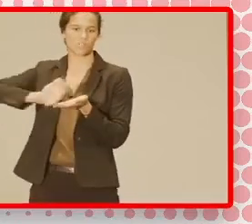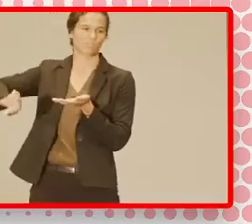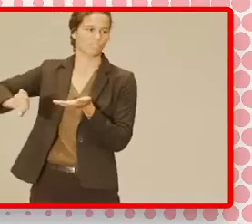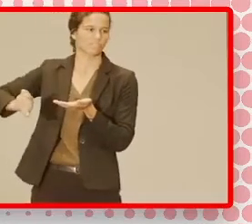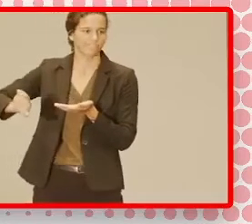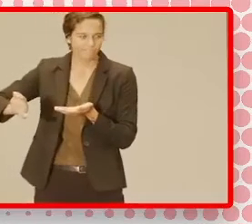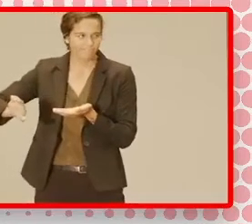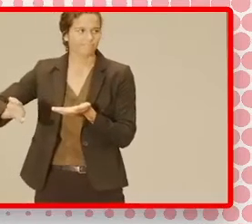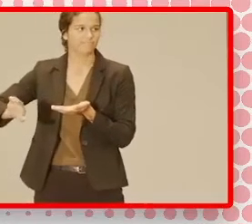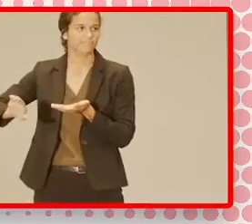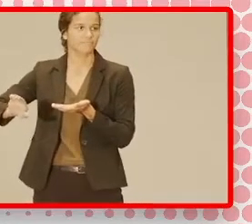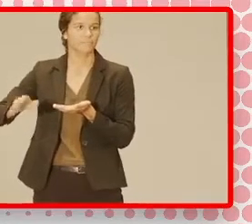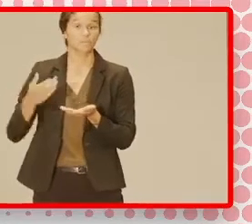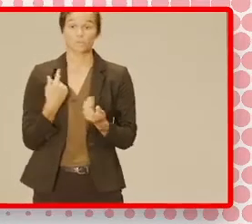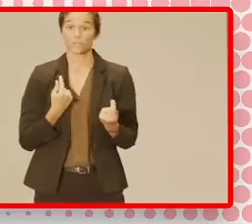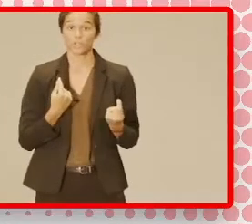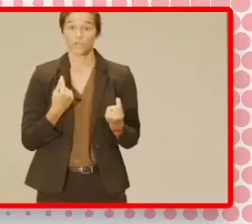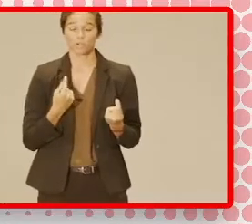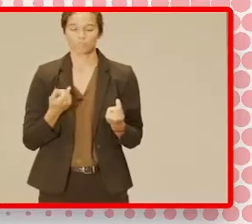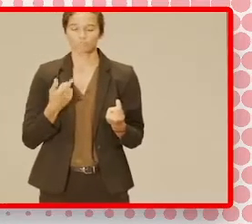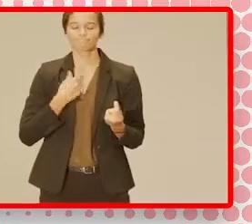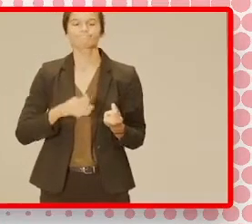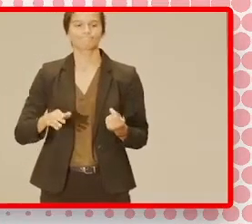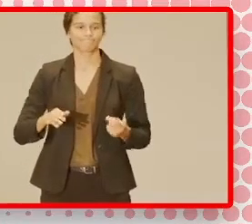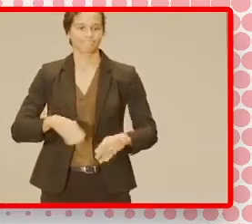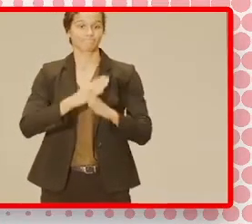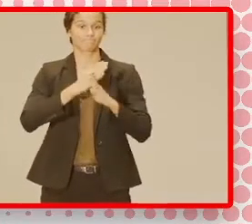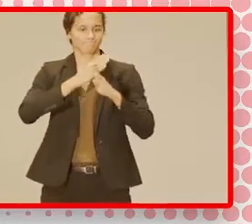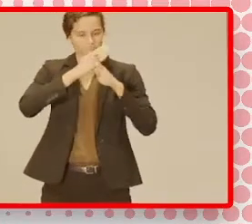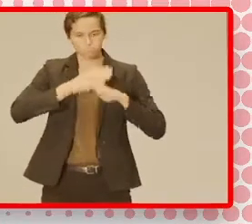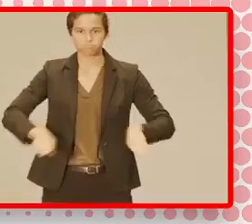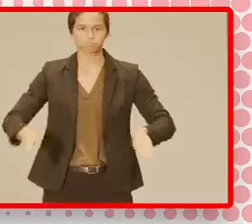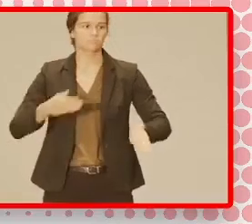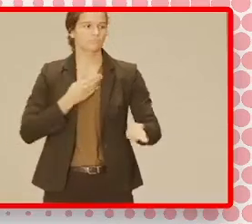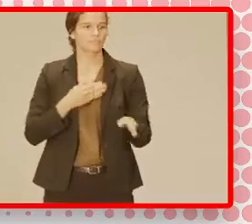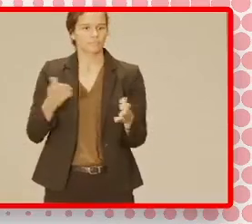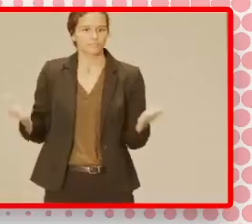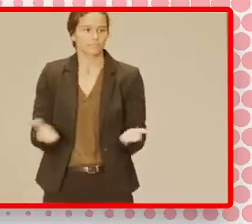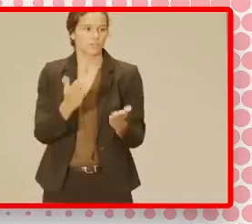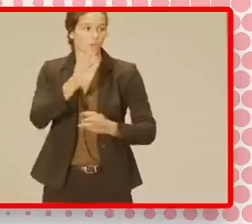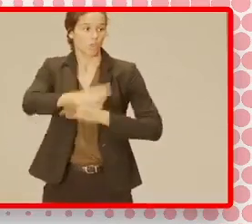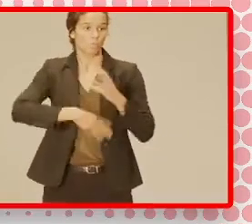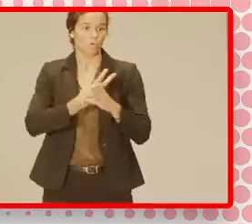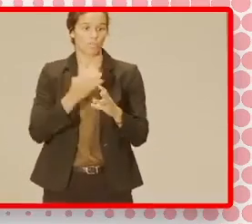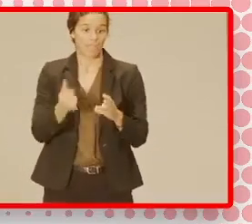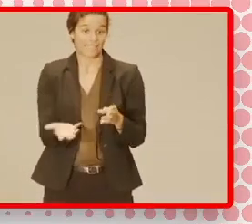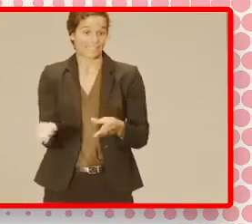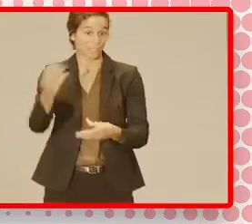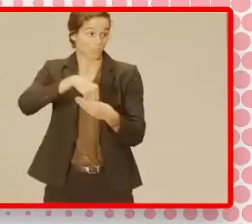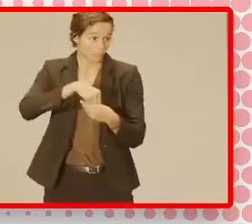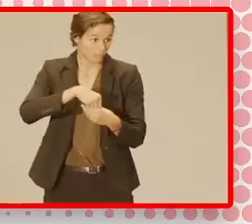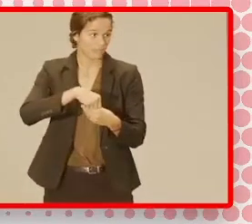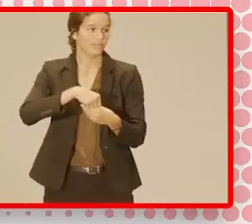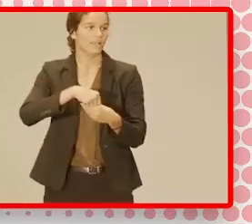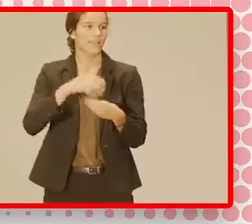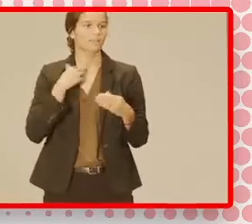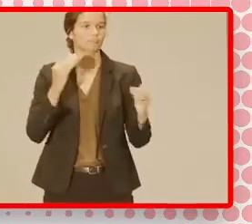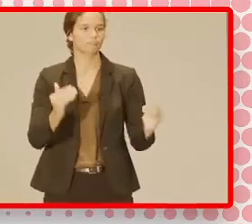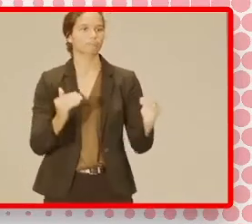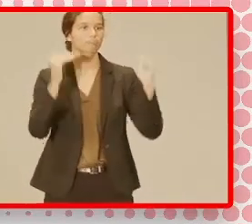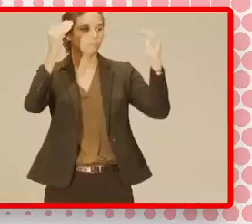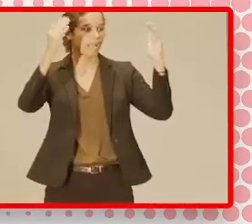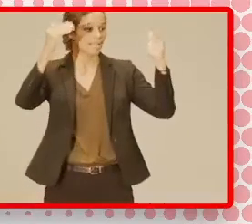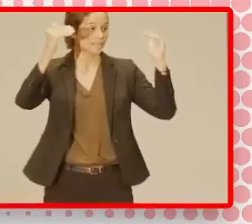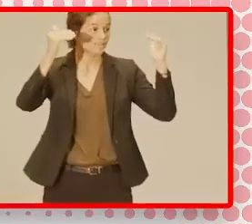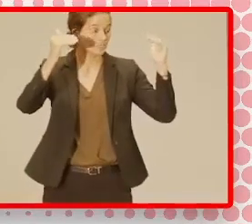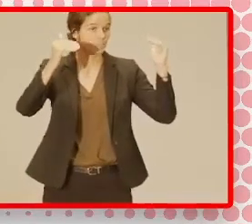create a world of inclusion for our kids, one where they can be part of the society and enjoy all the things that most of us take for granted. And that's part